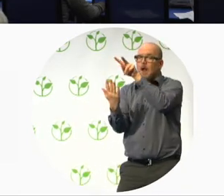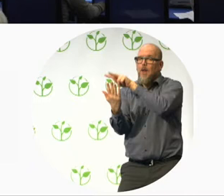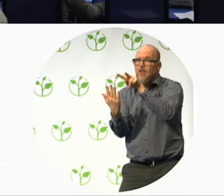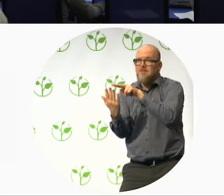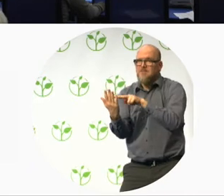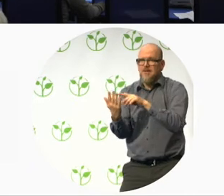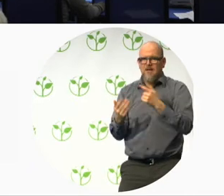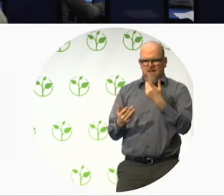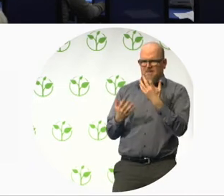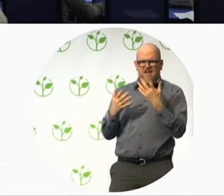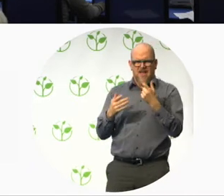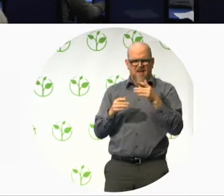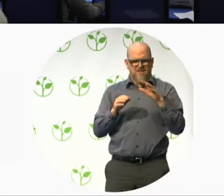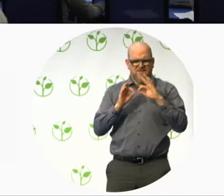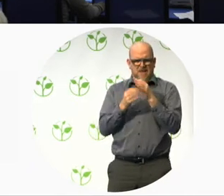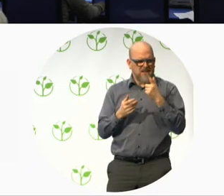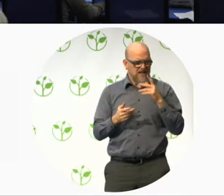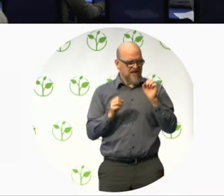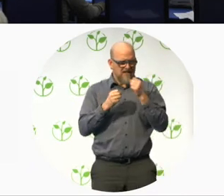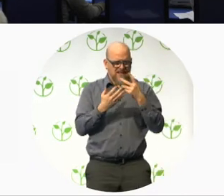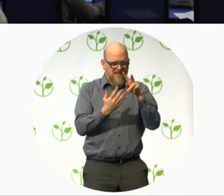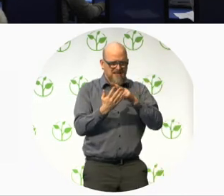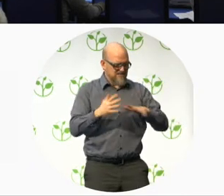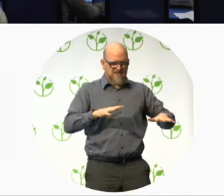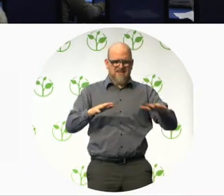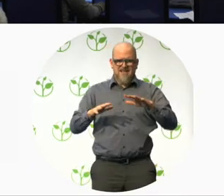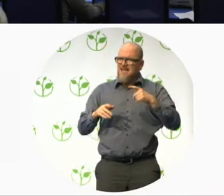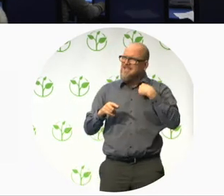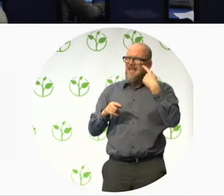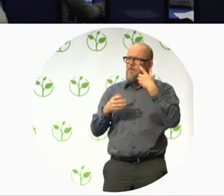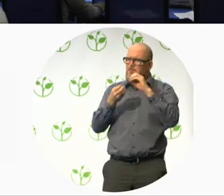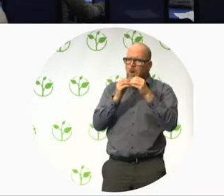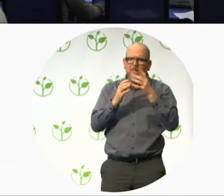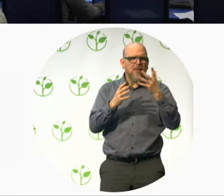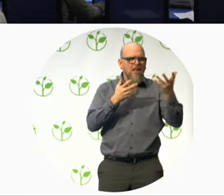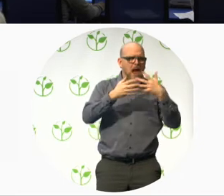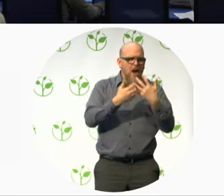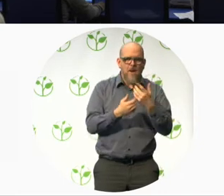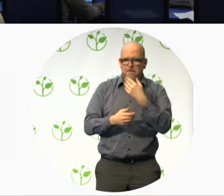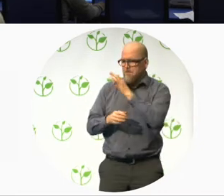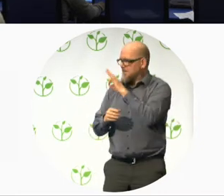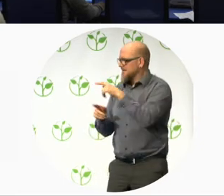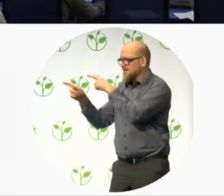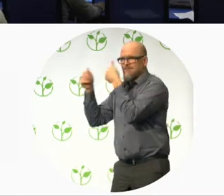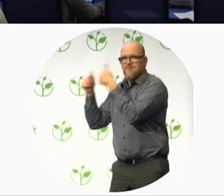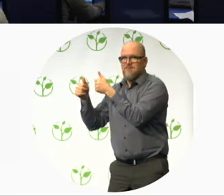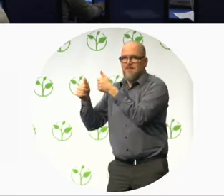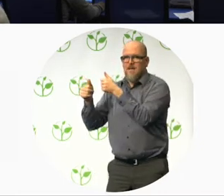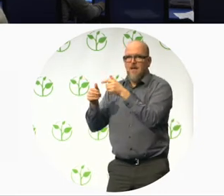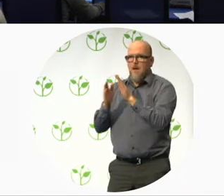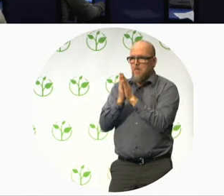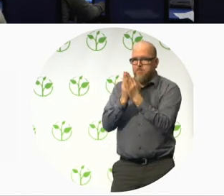targeted towards parents who are deaf but have hearing children, and when it will be accessible in Austrian or